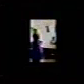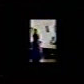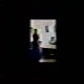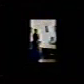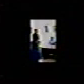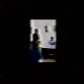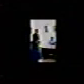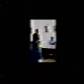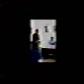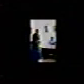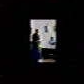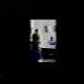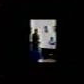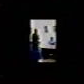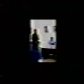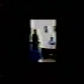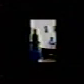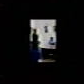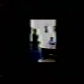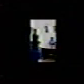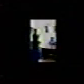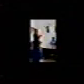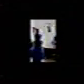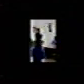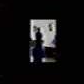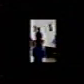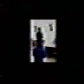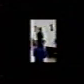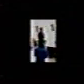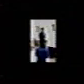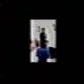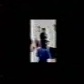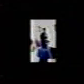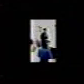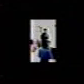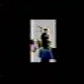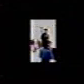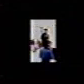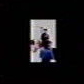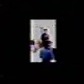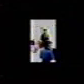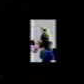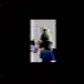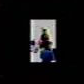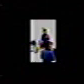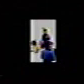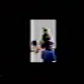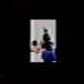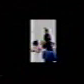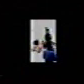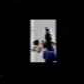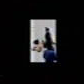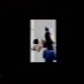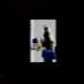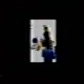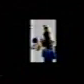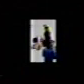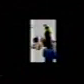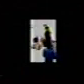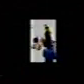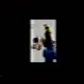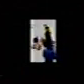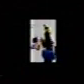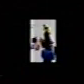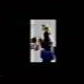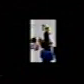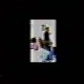Blessing on every one of you. Miracle on every one of you. Deliverance on every one of you. Healing on every one